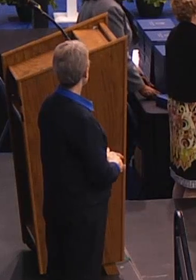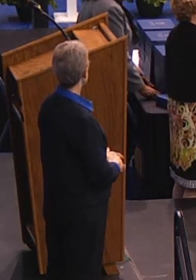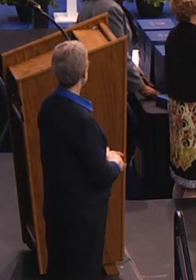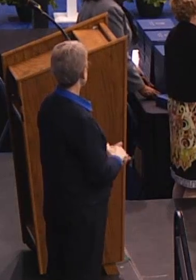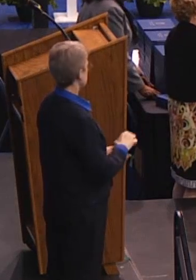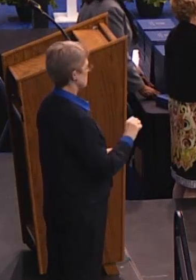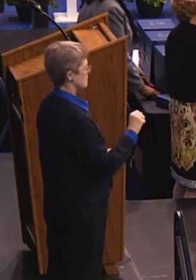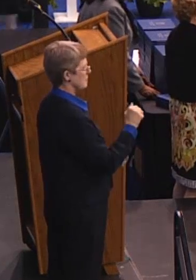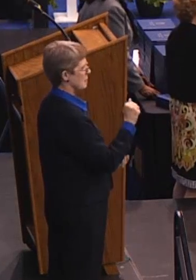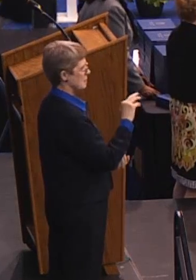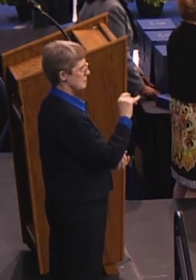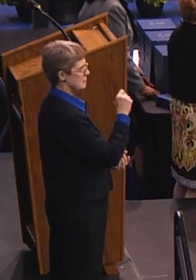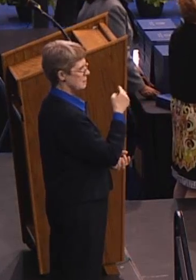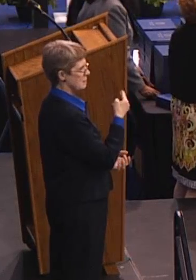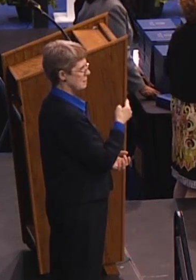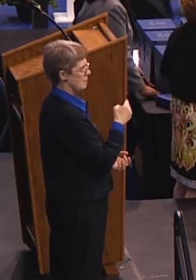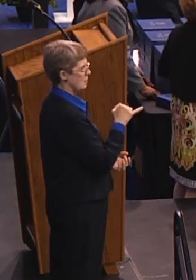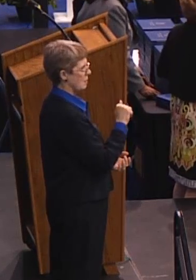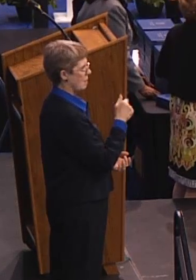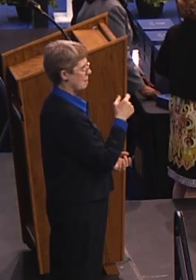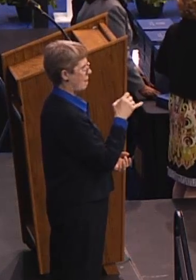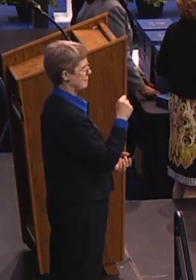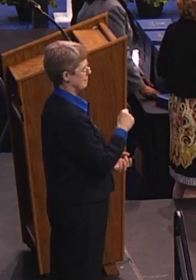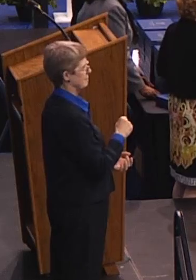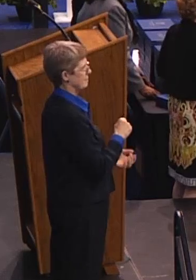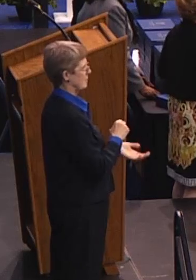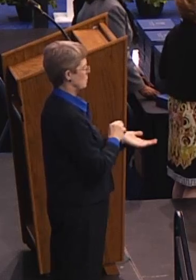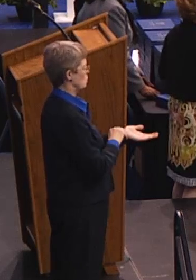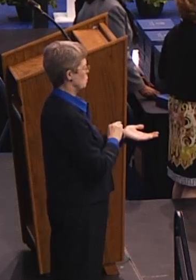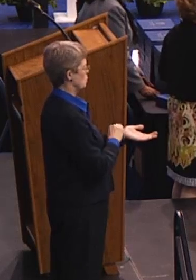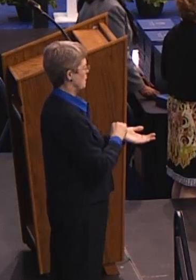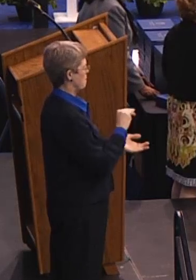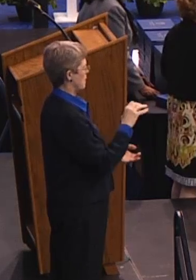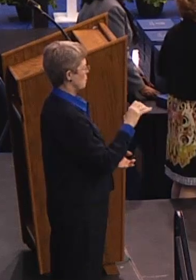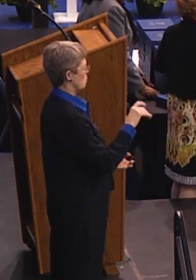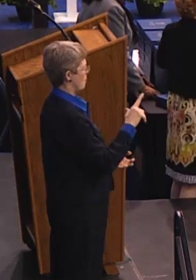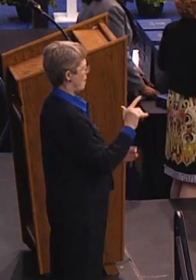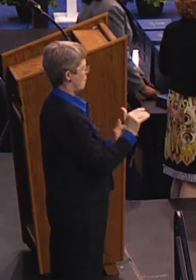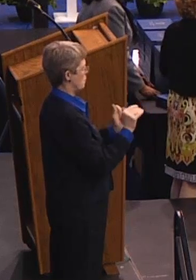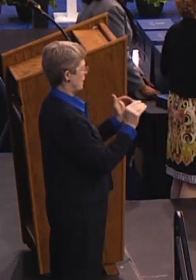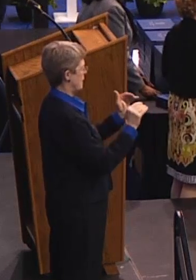Sarah Elizabeth Gygax, nursing, magna cum laude.